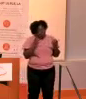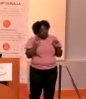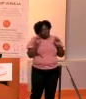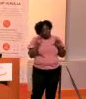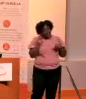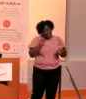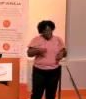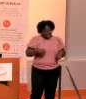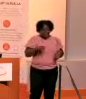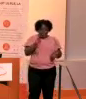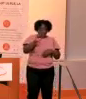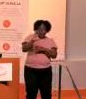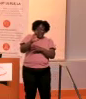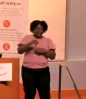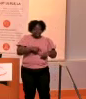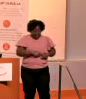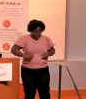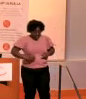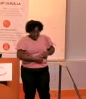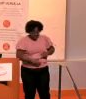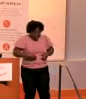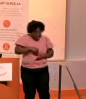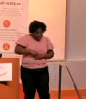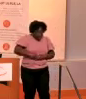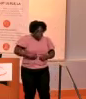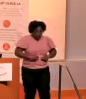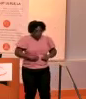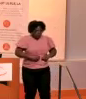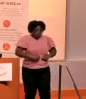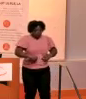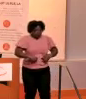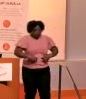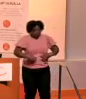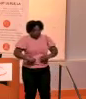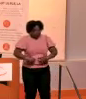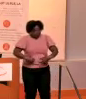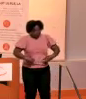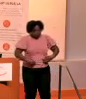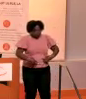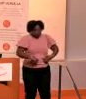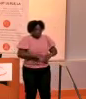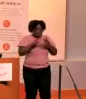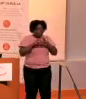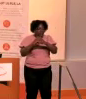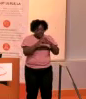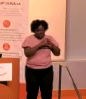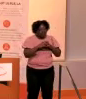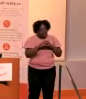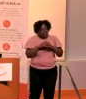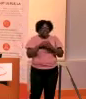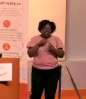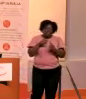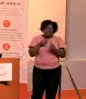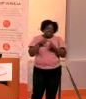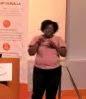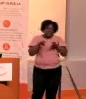inflammatory bacteria in your gut, which we think is maybe contributing to more activity for lupus.